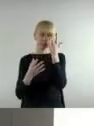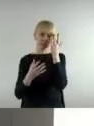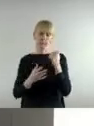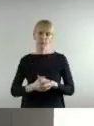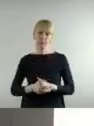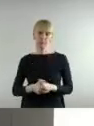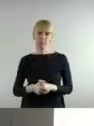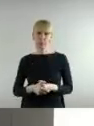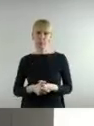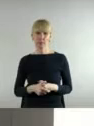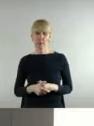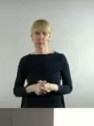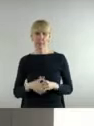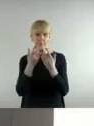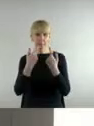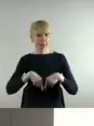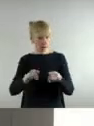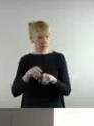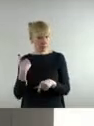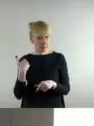most important, I think,